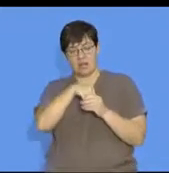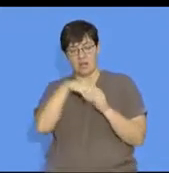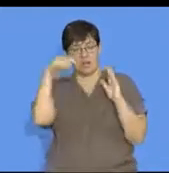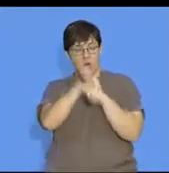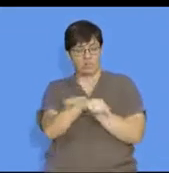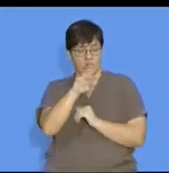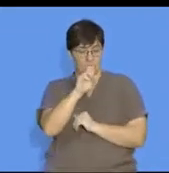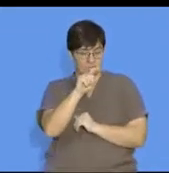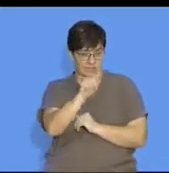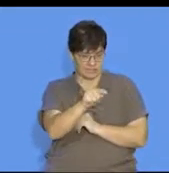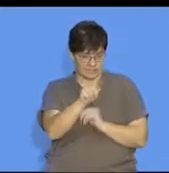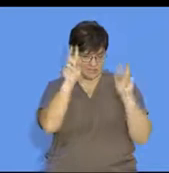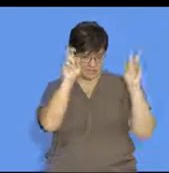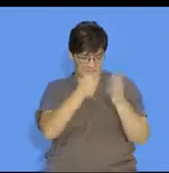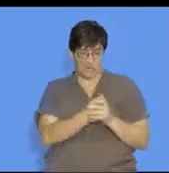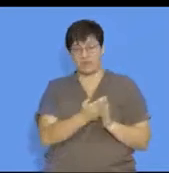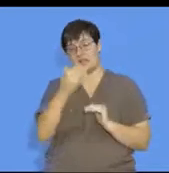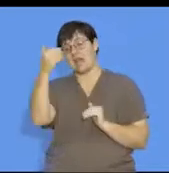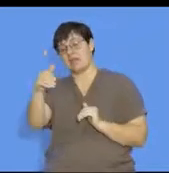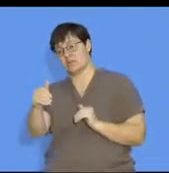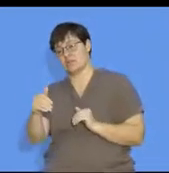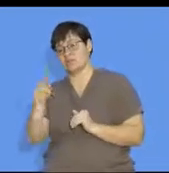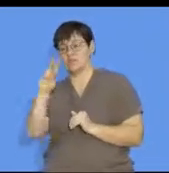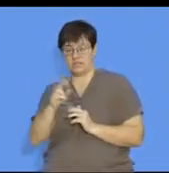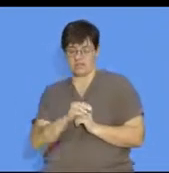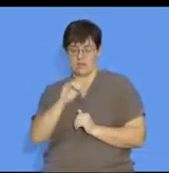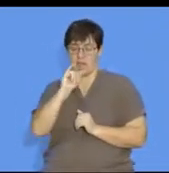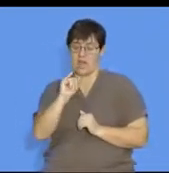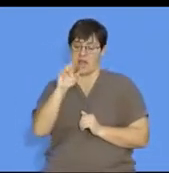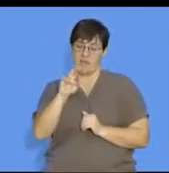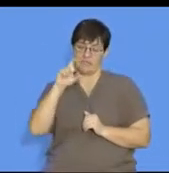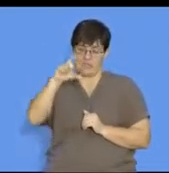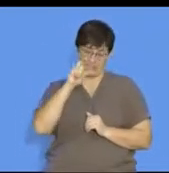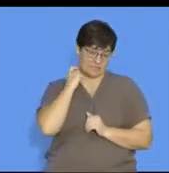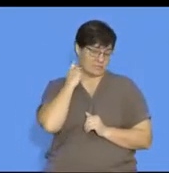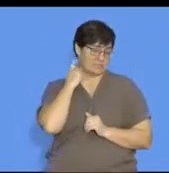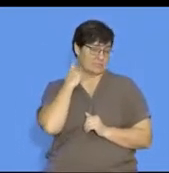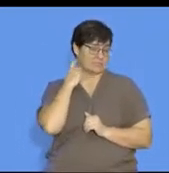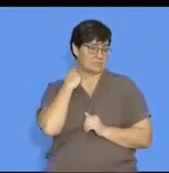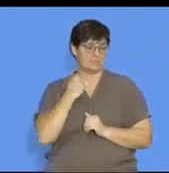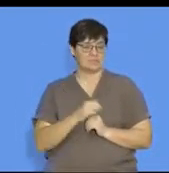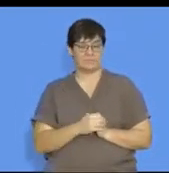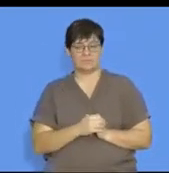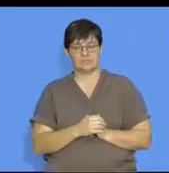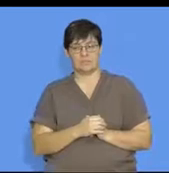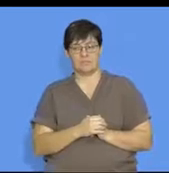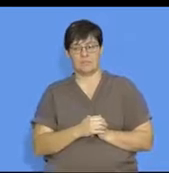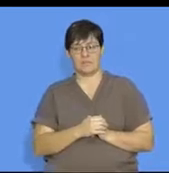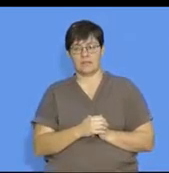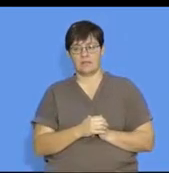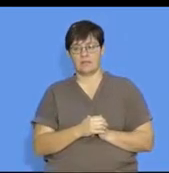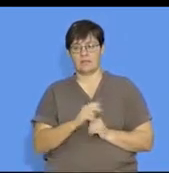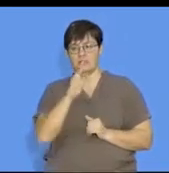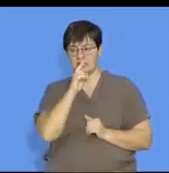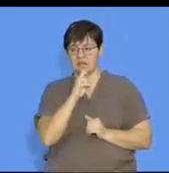lost volts, and then that's our external voltage, which is V terminal. So this is our V external, in other words. Take note